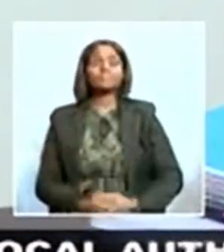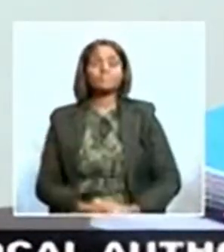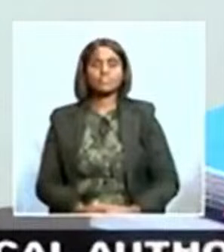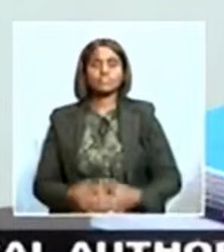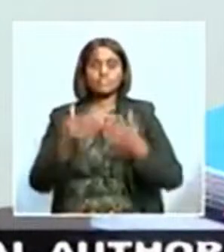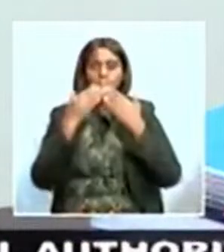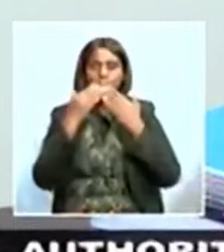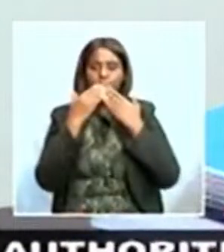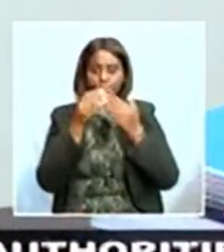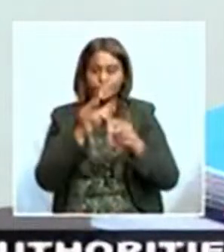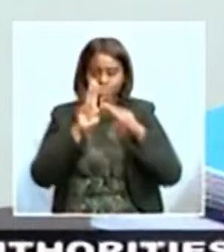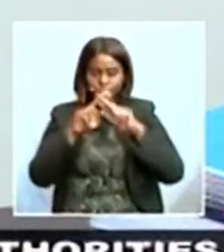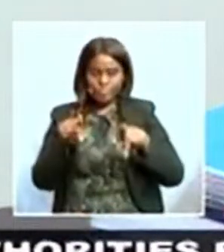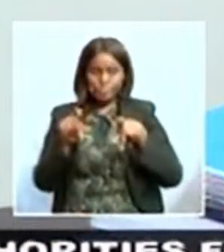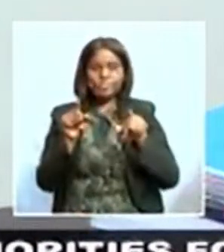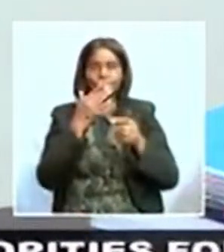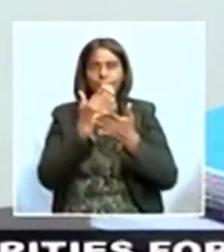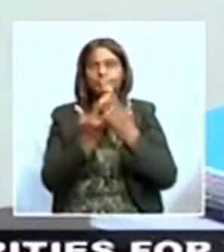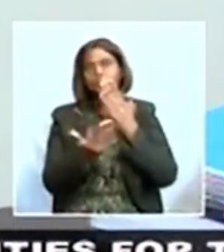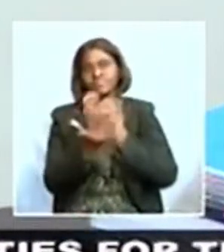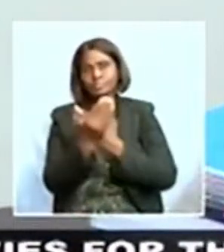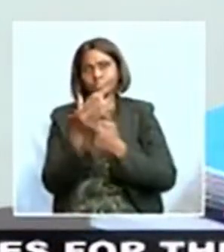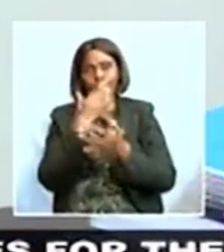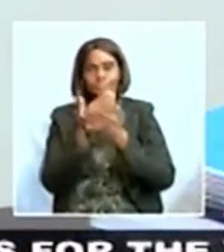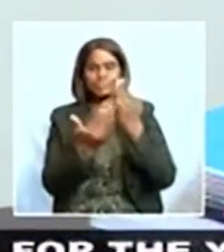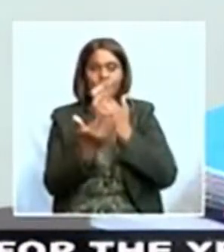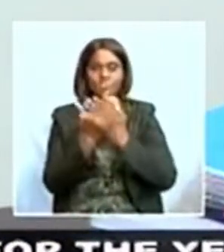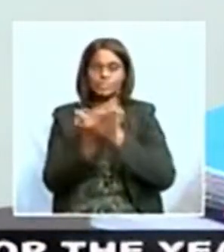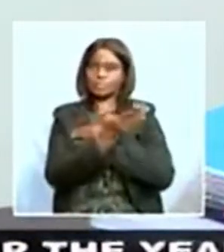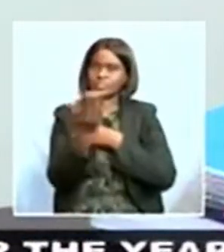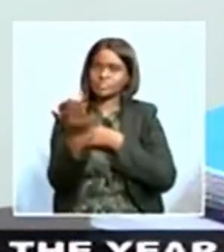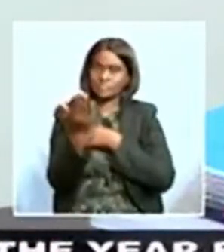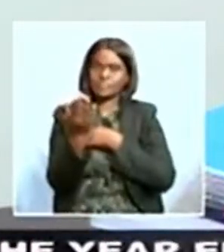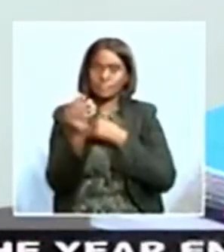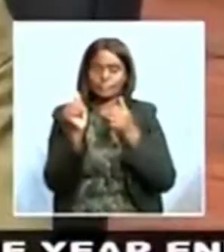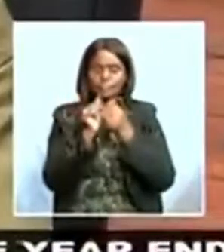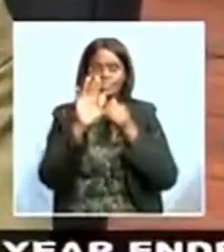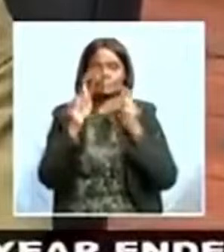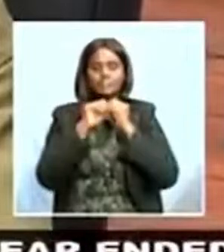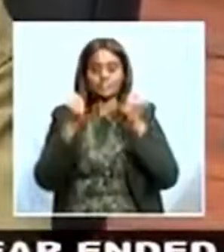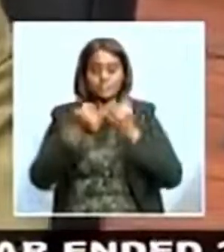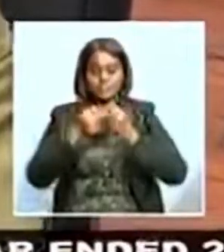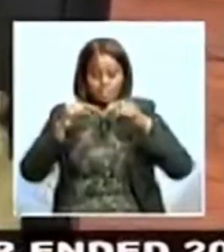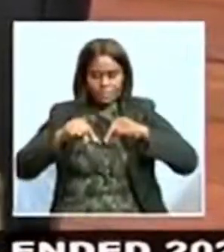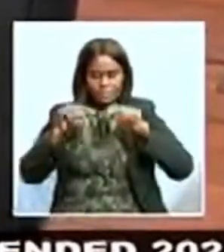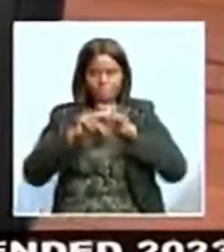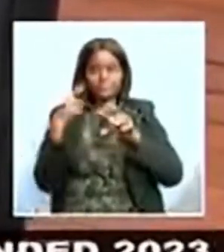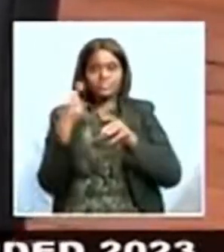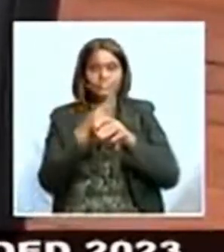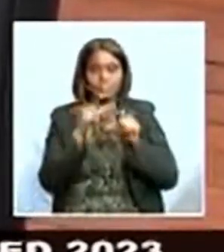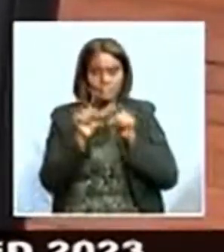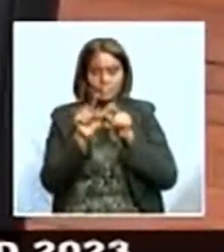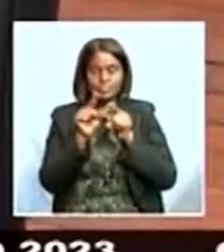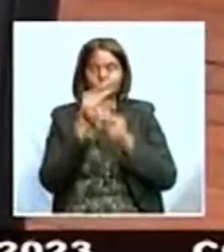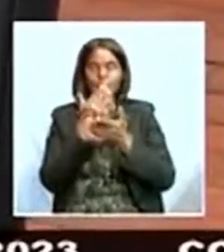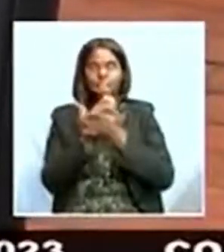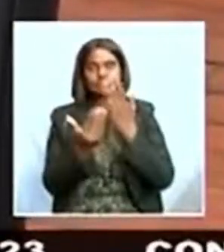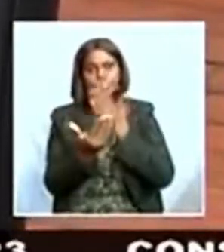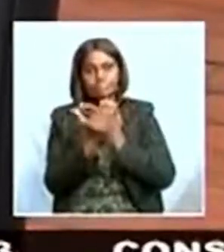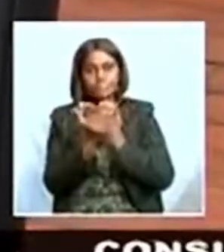Thank you, Honorable Chairperson, and good morning. Good morning, everyone present in this House. And good